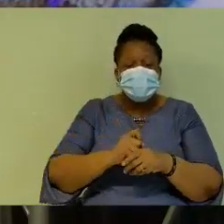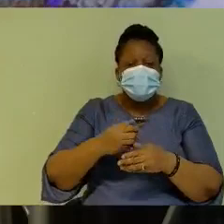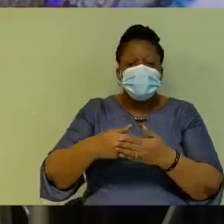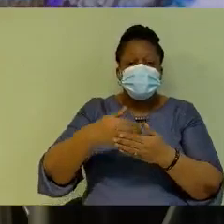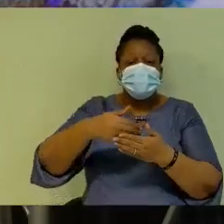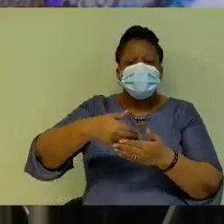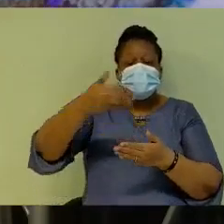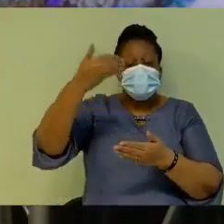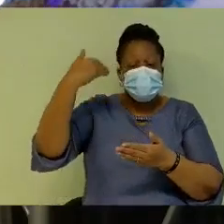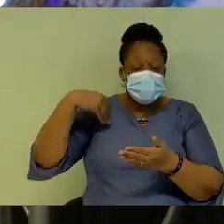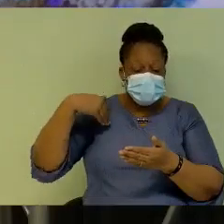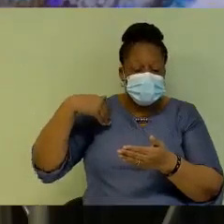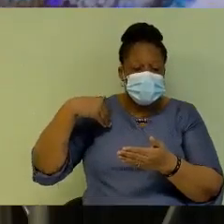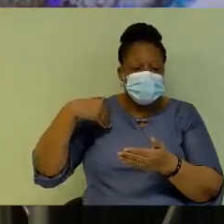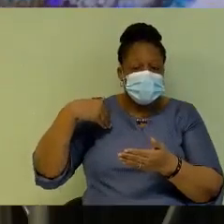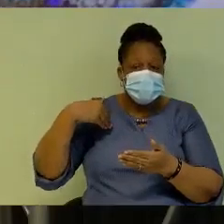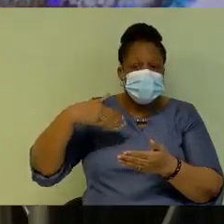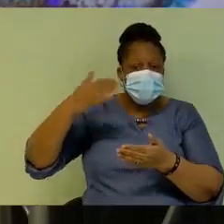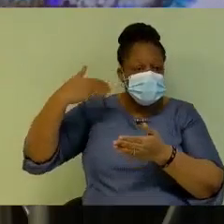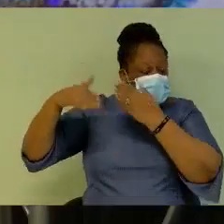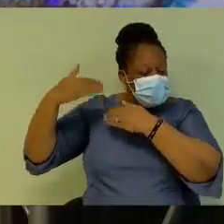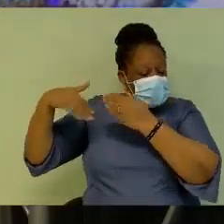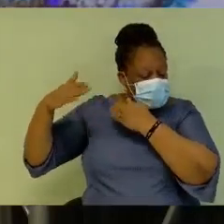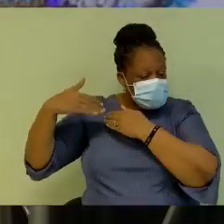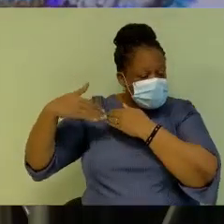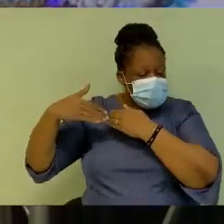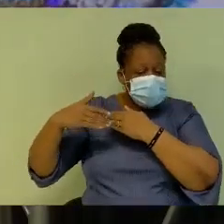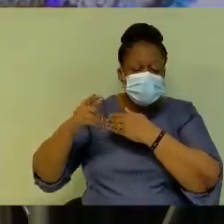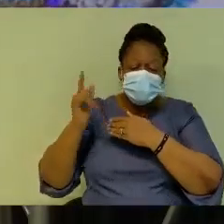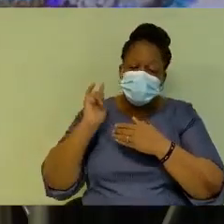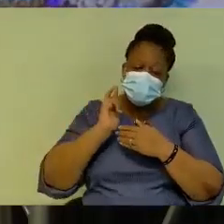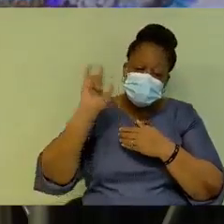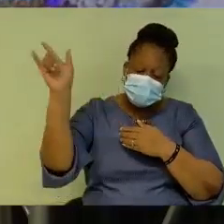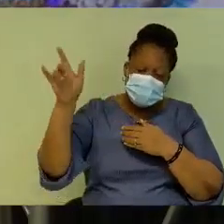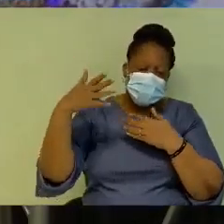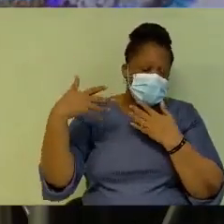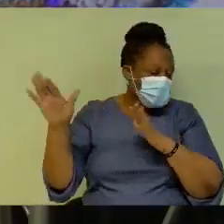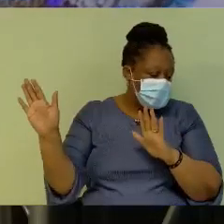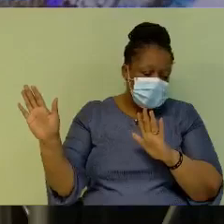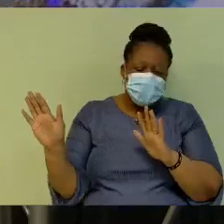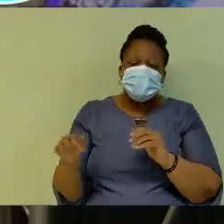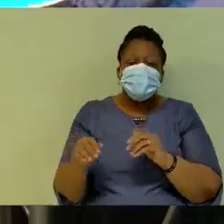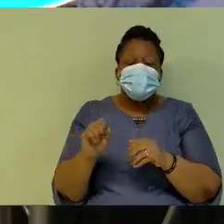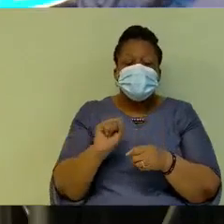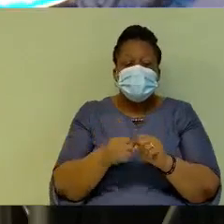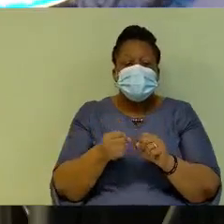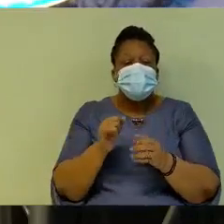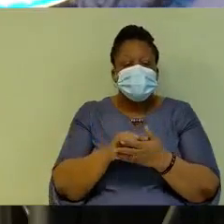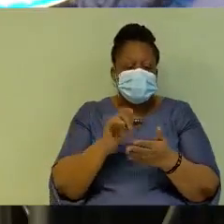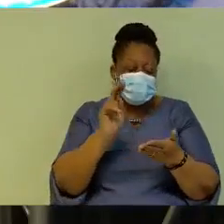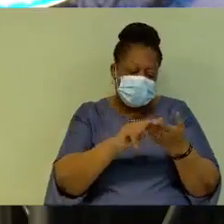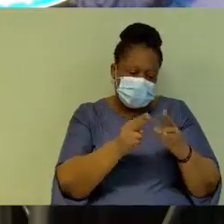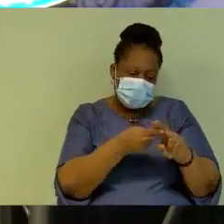COVID-19 RT-PCR tests, and they should and they would have remained symptom-free, meaning exhibiting no